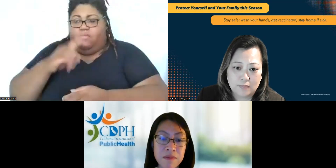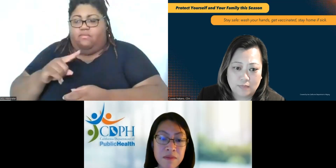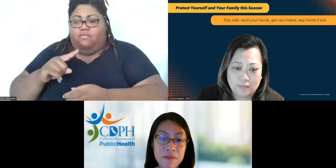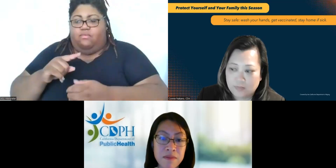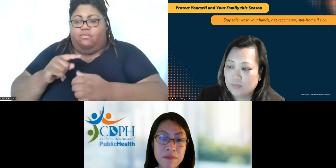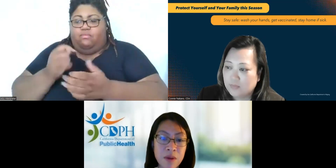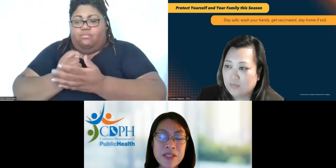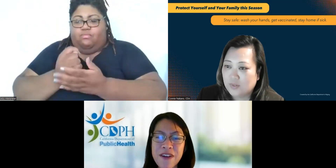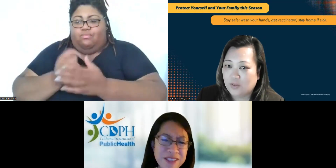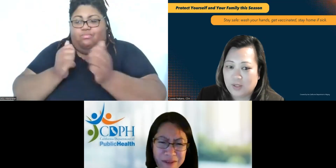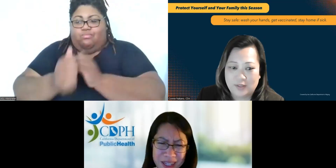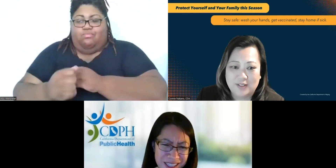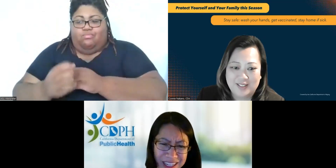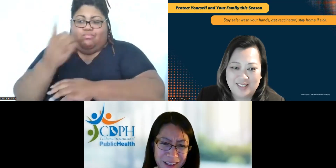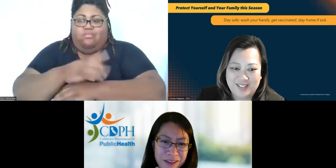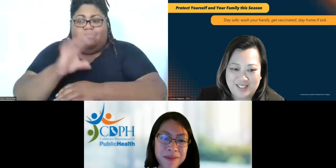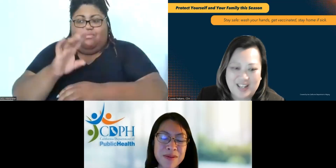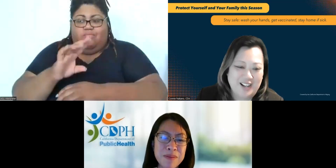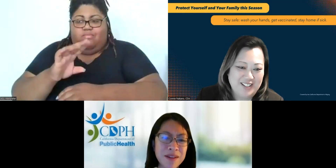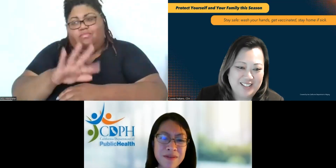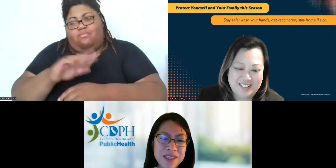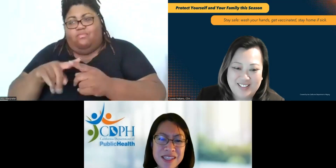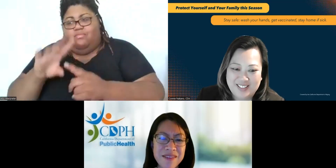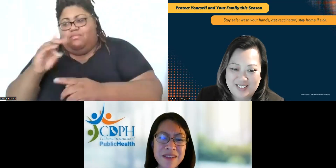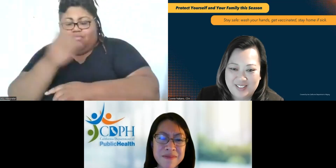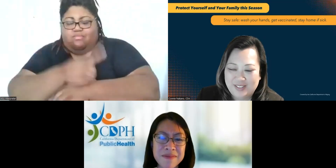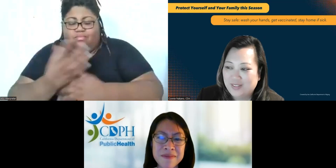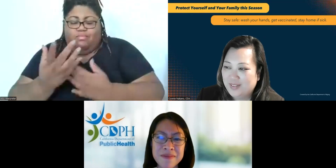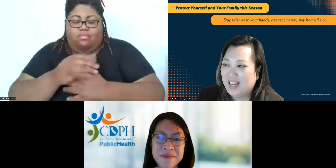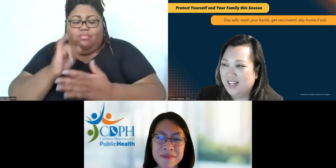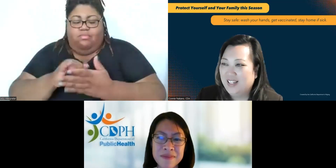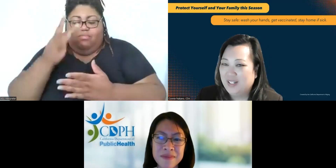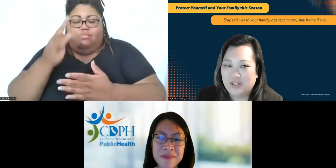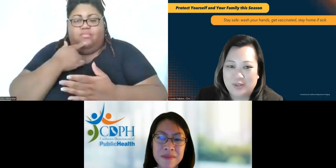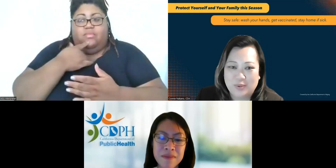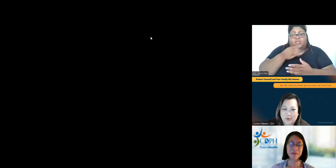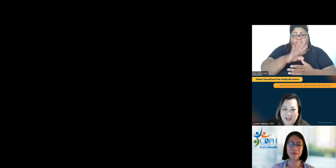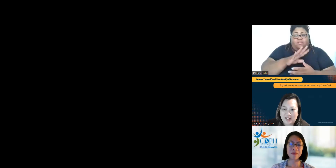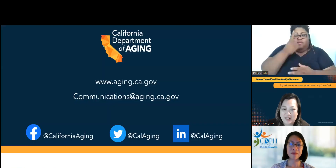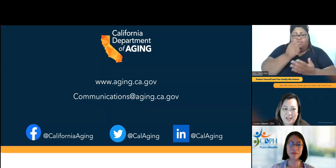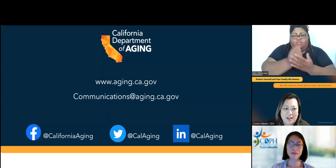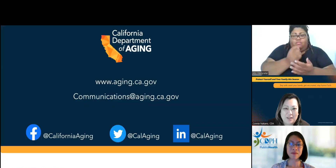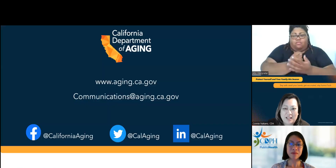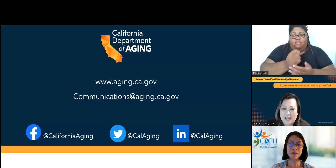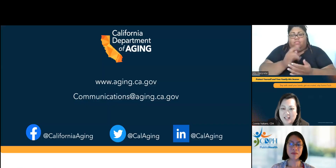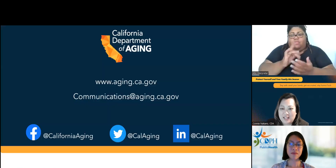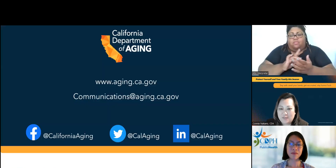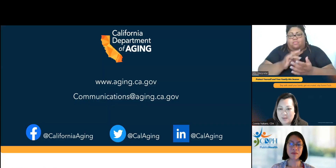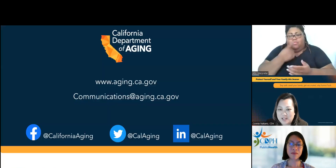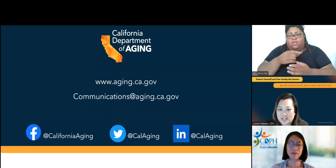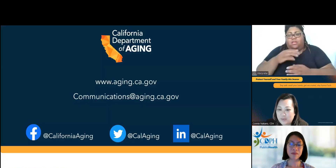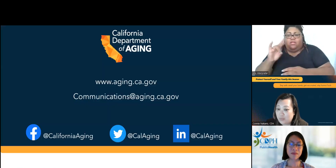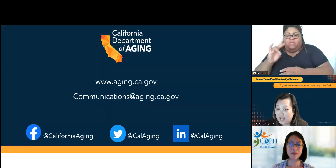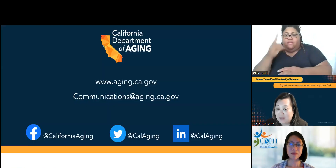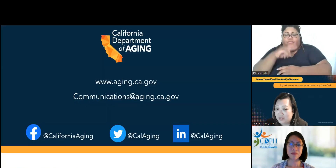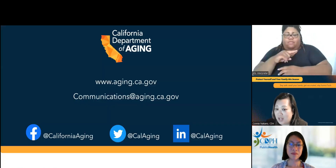7. We say 5 to 7 because it's like different between pill versus IV. Yeah, great. Okay. Thank you very